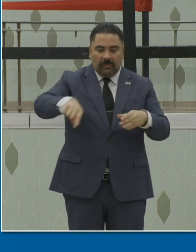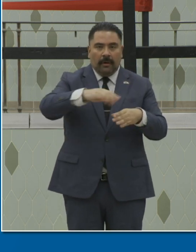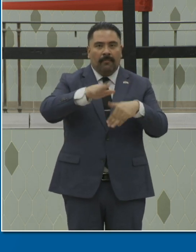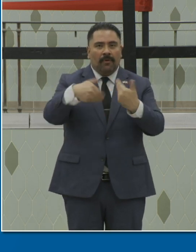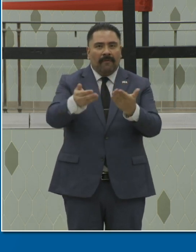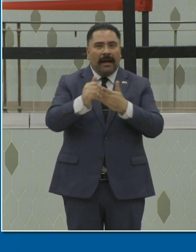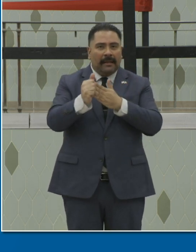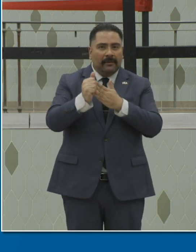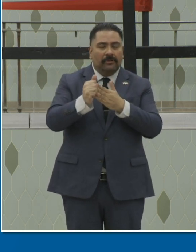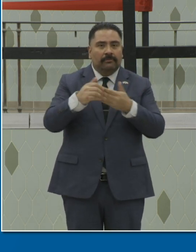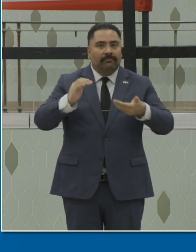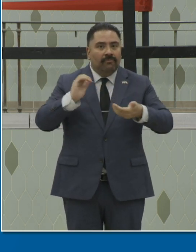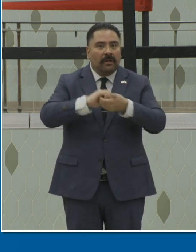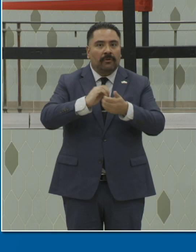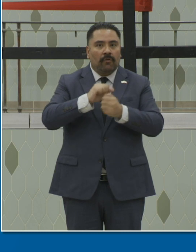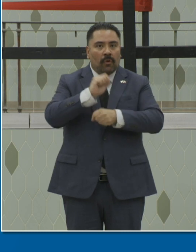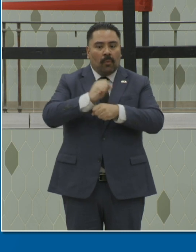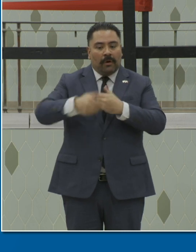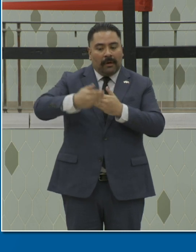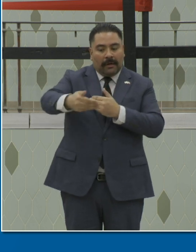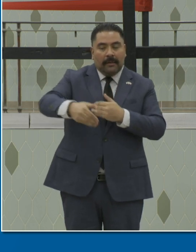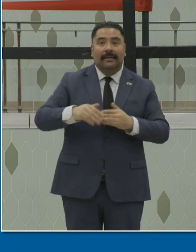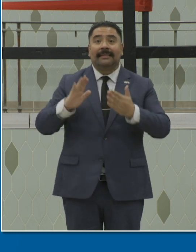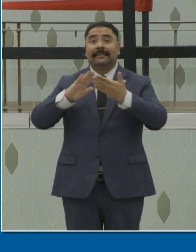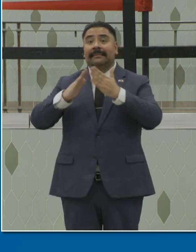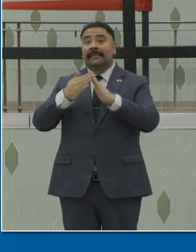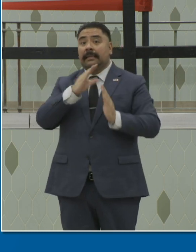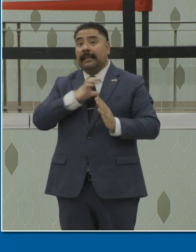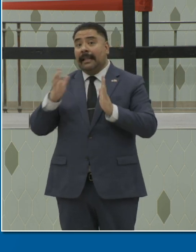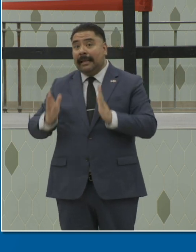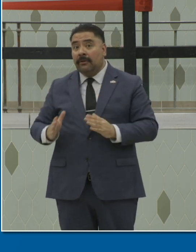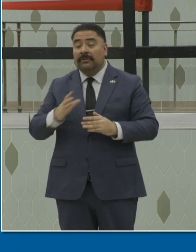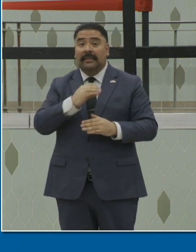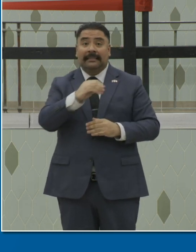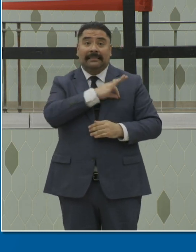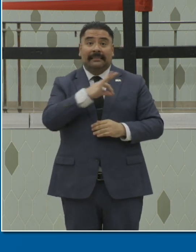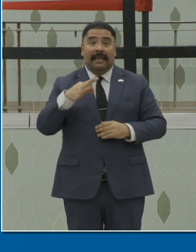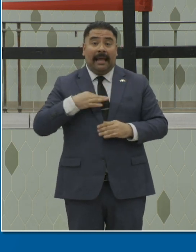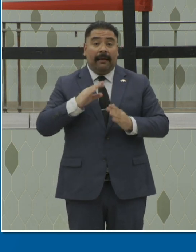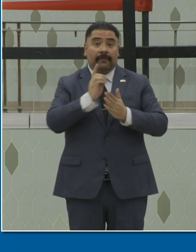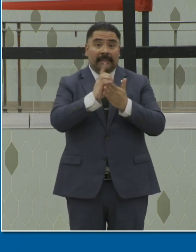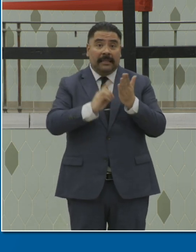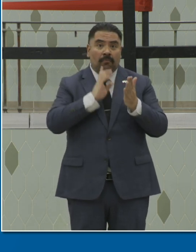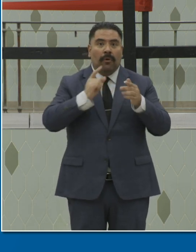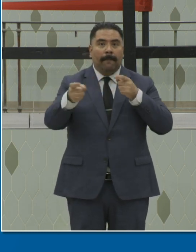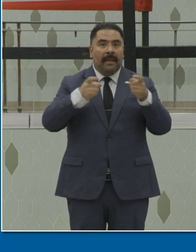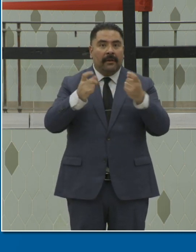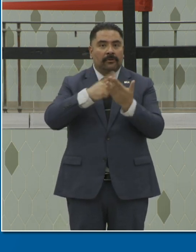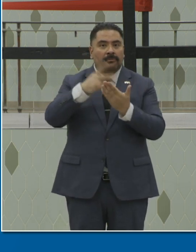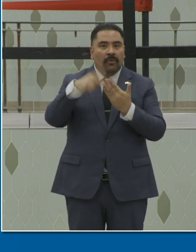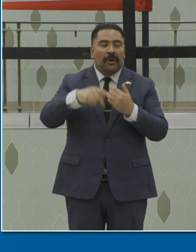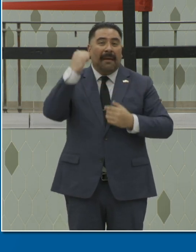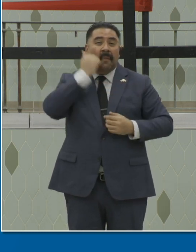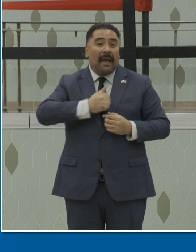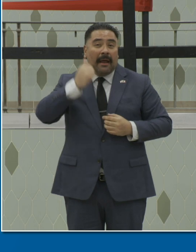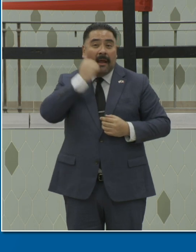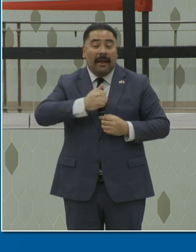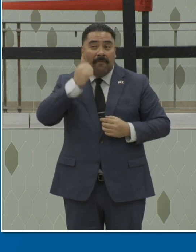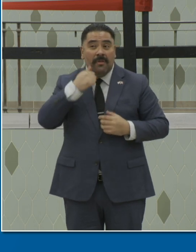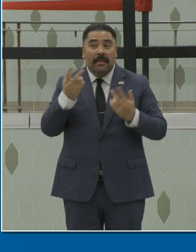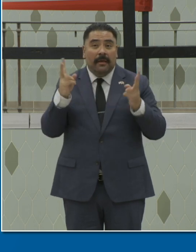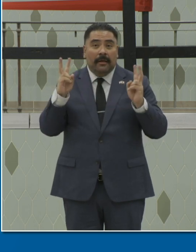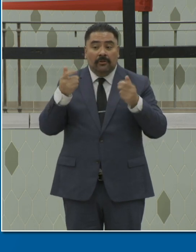partnership for the work that's ahead. Our city leaders and their staff design will manage programs every day, ultimately to